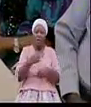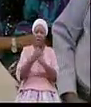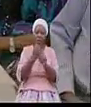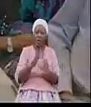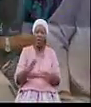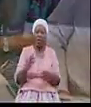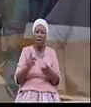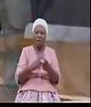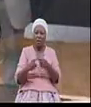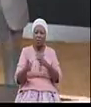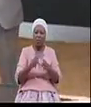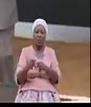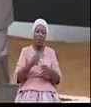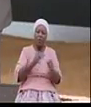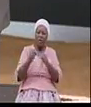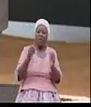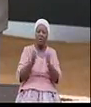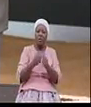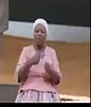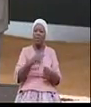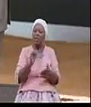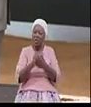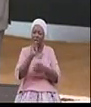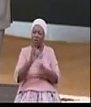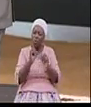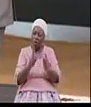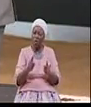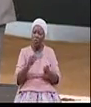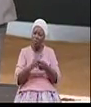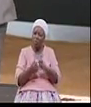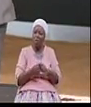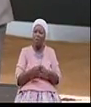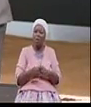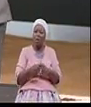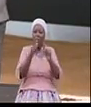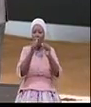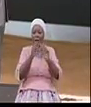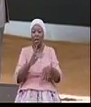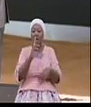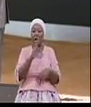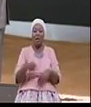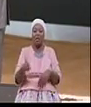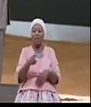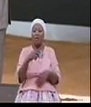they contend with me? That's all right, that's all right. Blessed are they who are